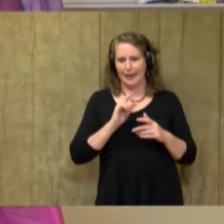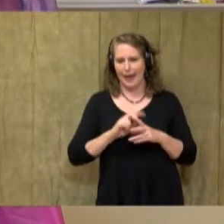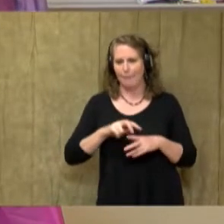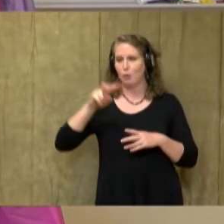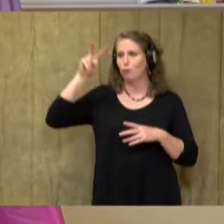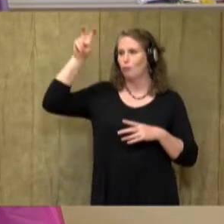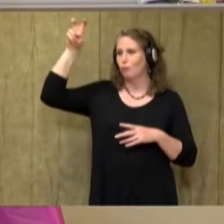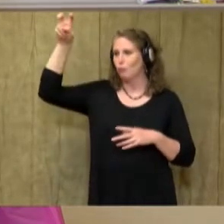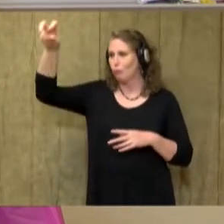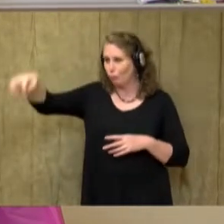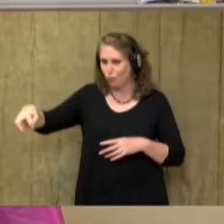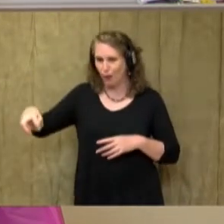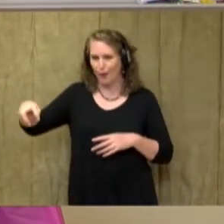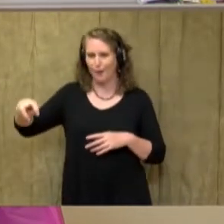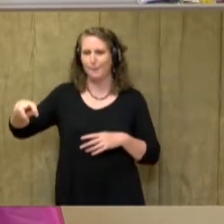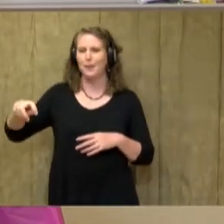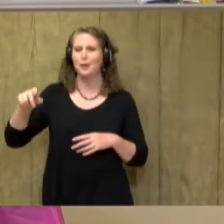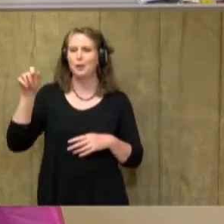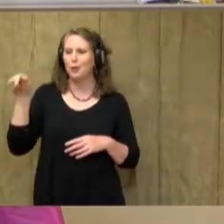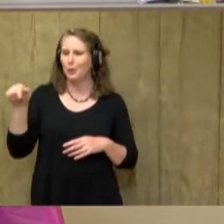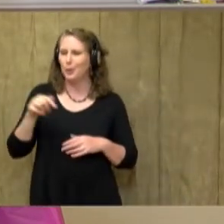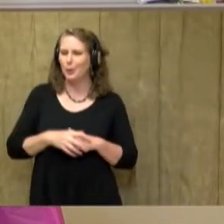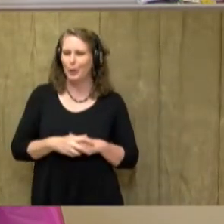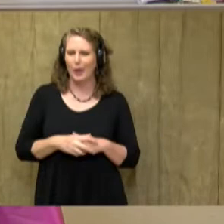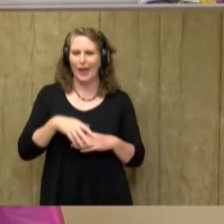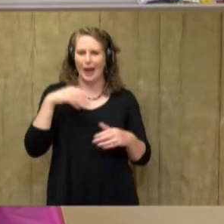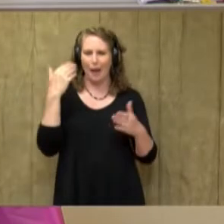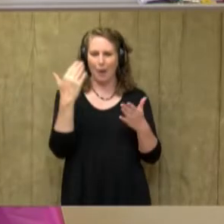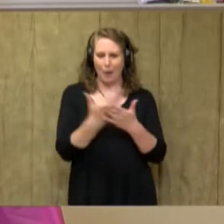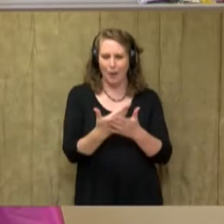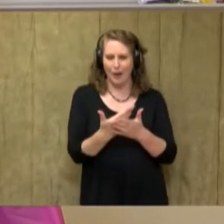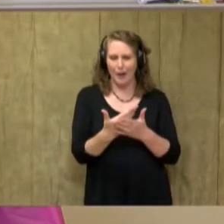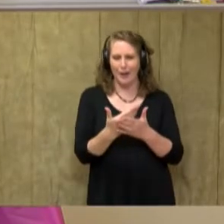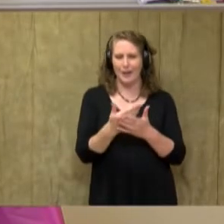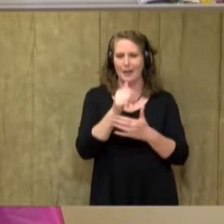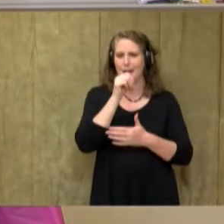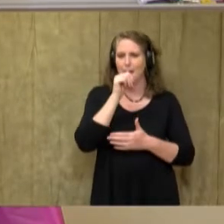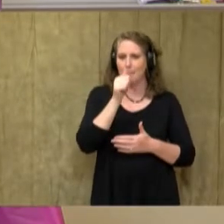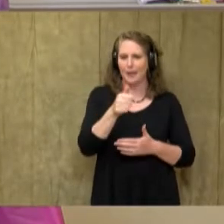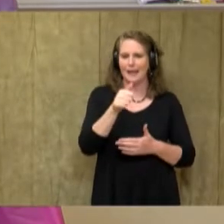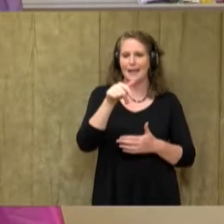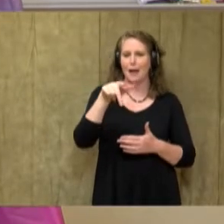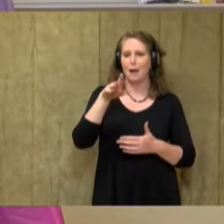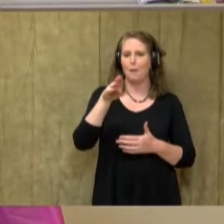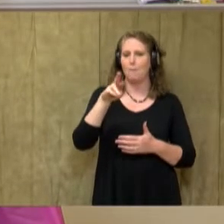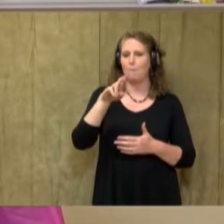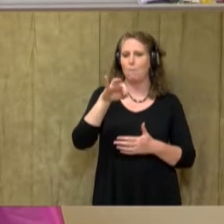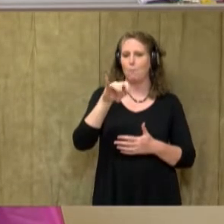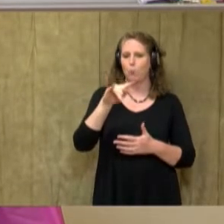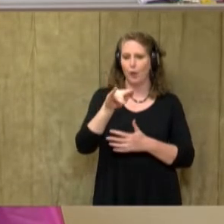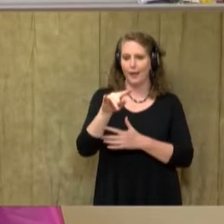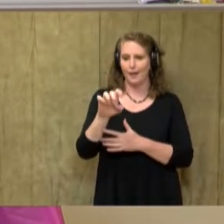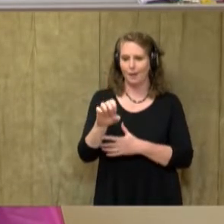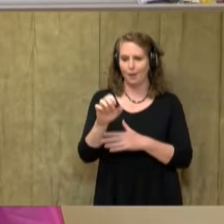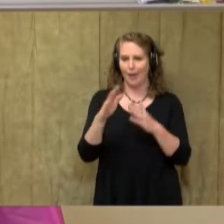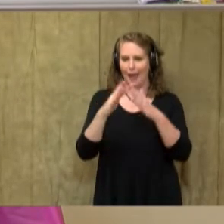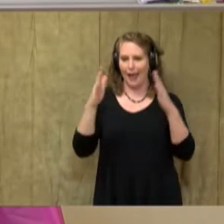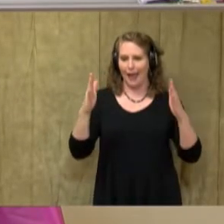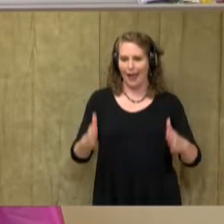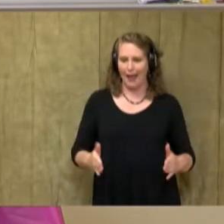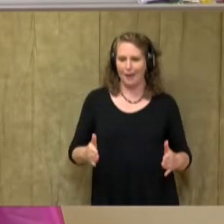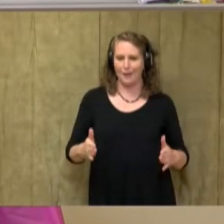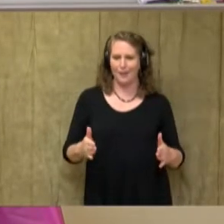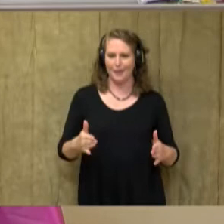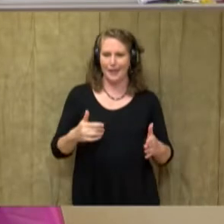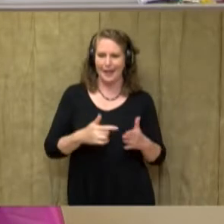loop around past the Licorice Castle to Peanut Brittle House. And this little character here